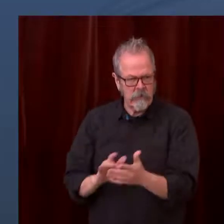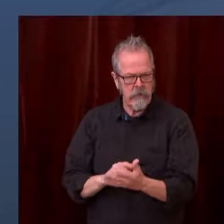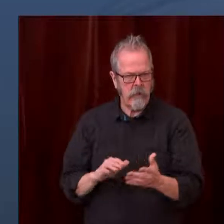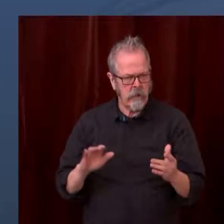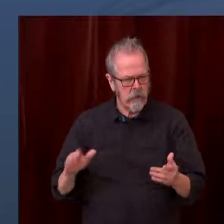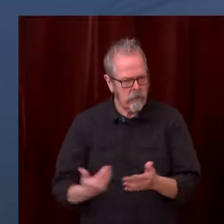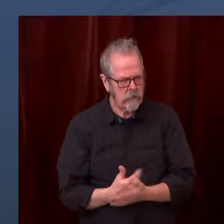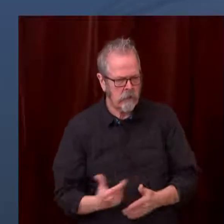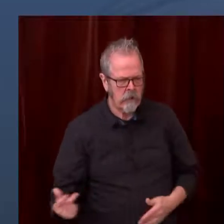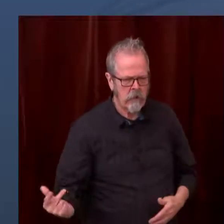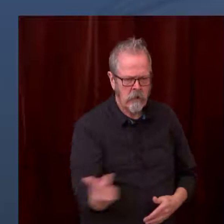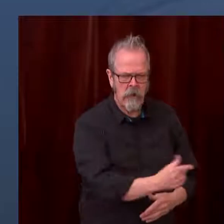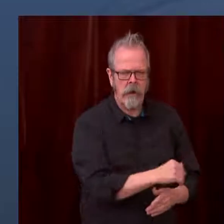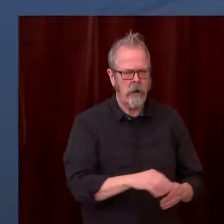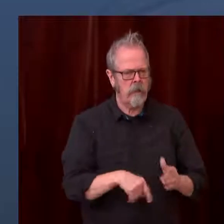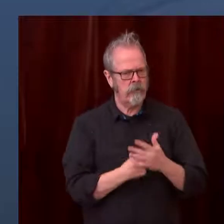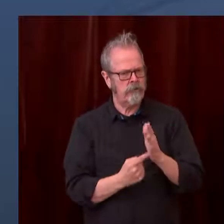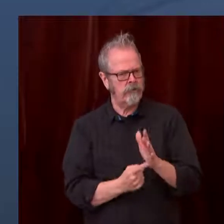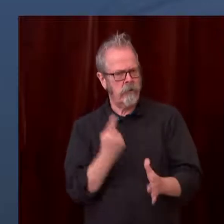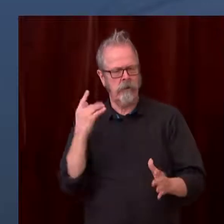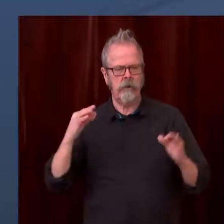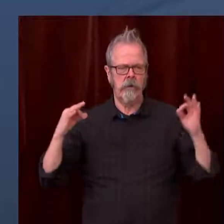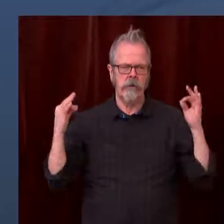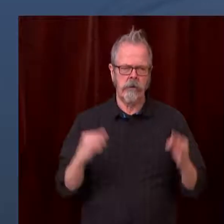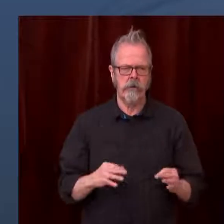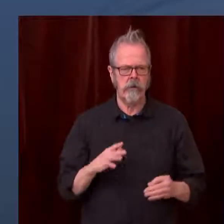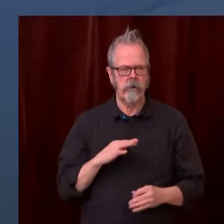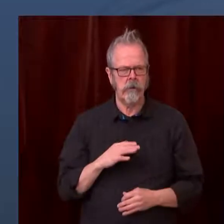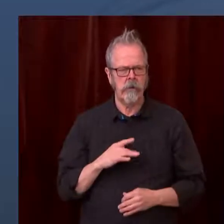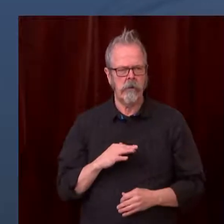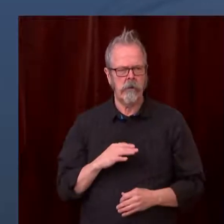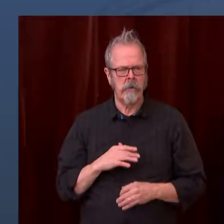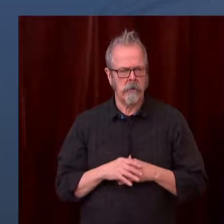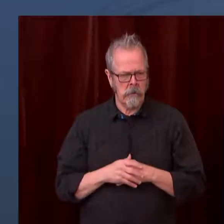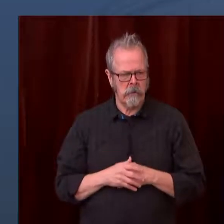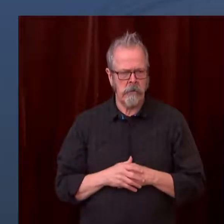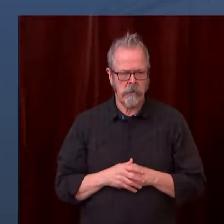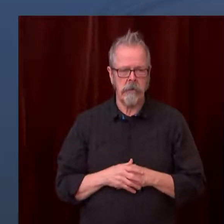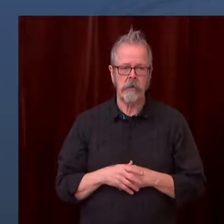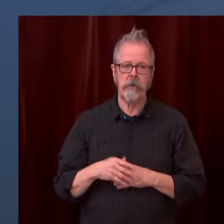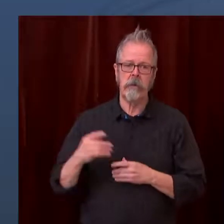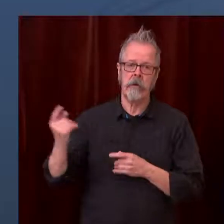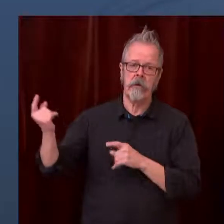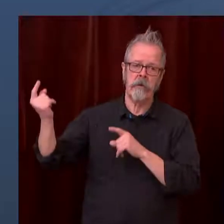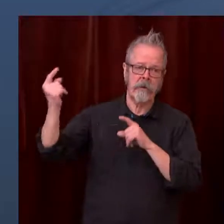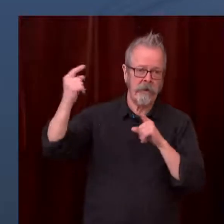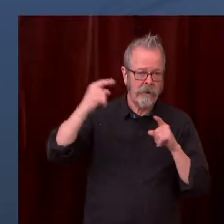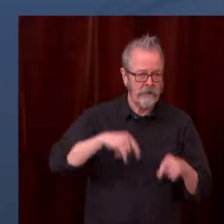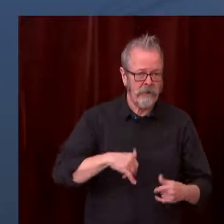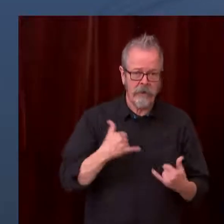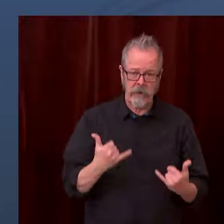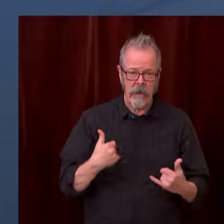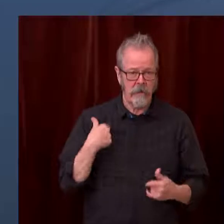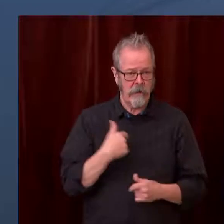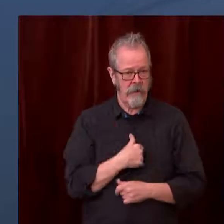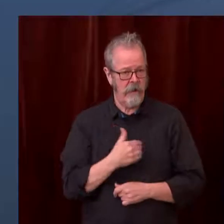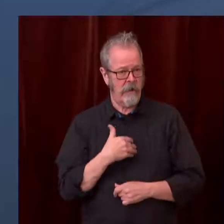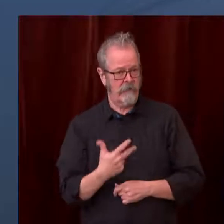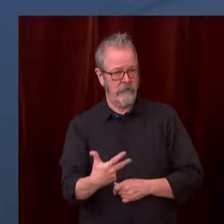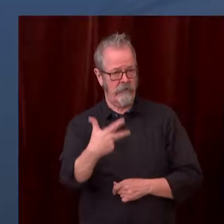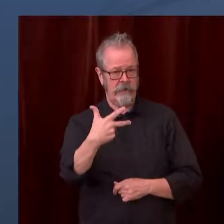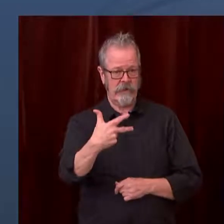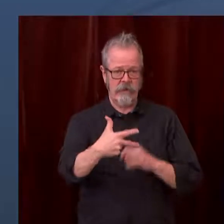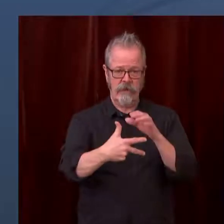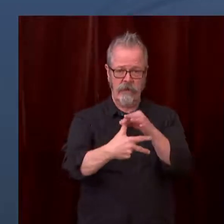is now starting to come into the state of Washington. And so now we have 3 vaccines that Washingtonians can avail themselves